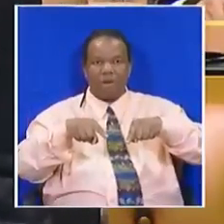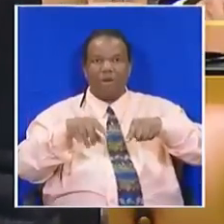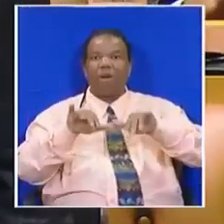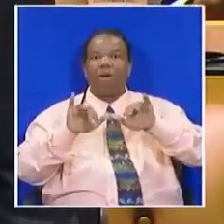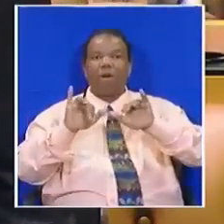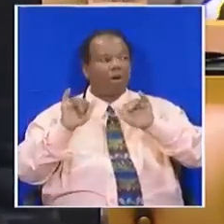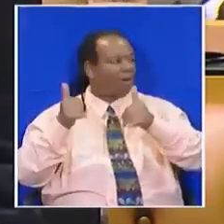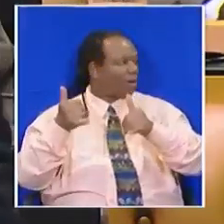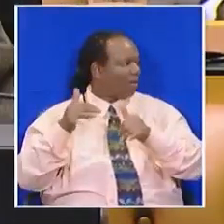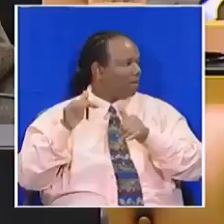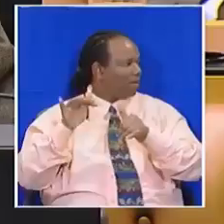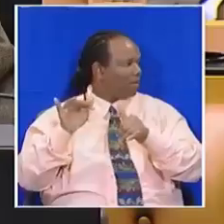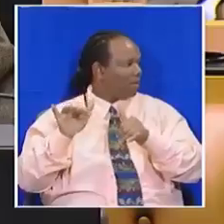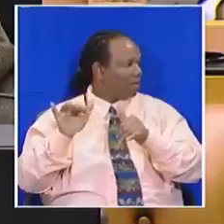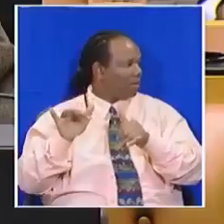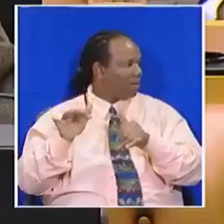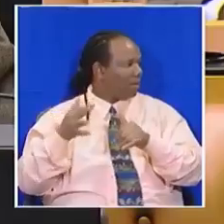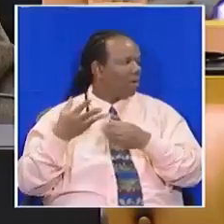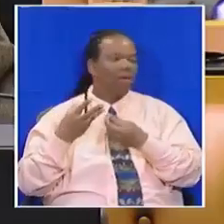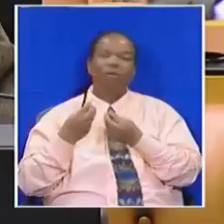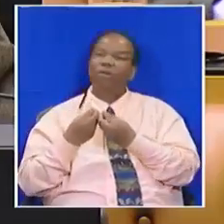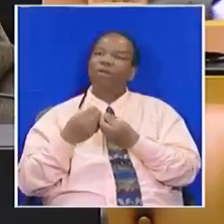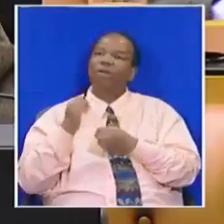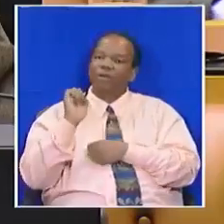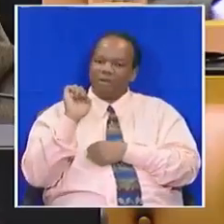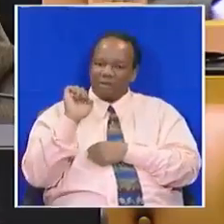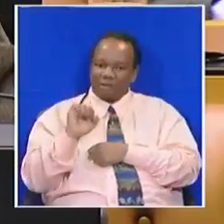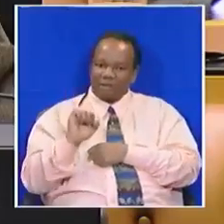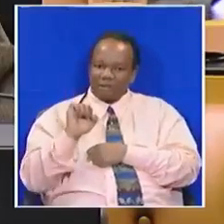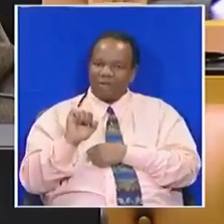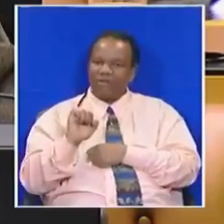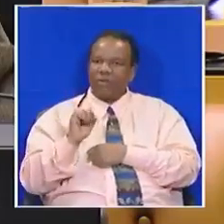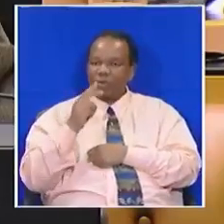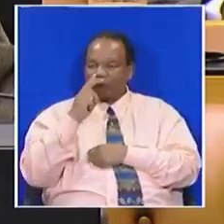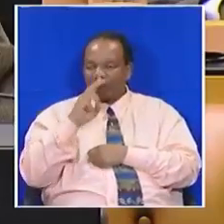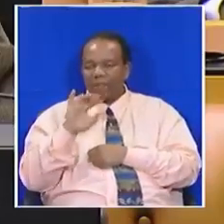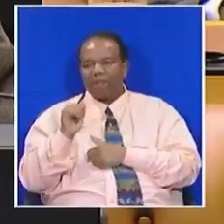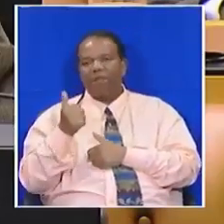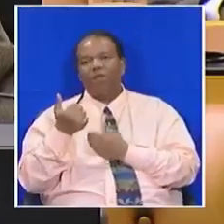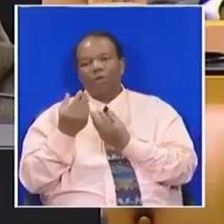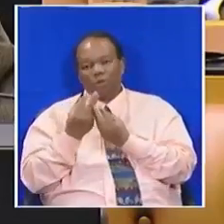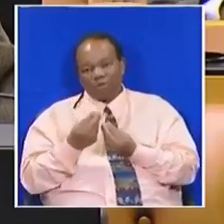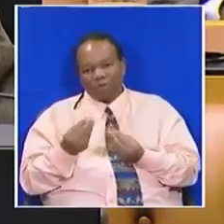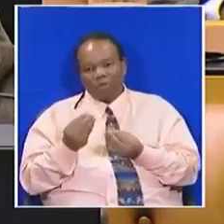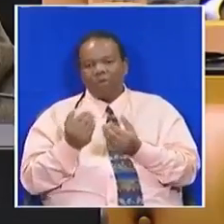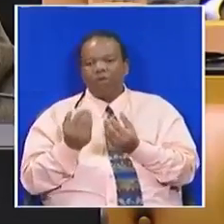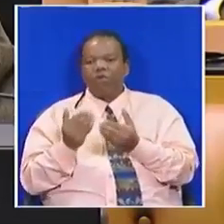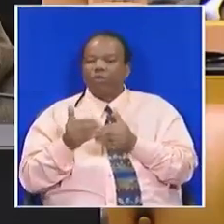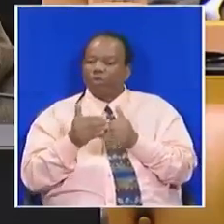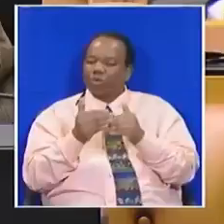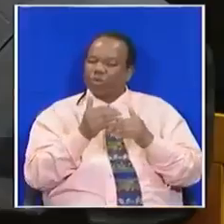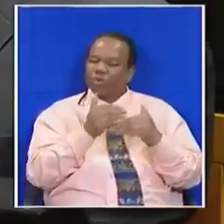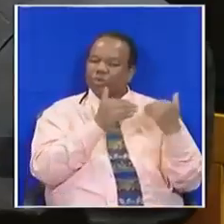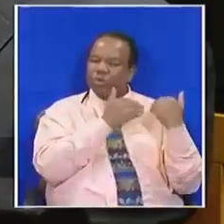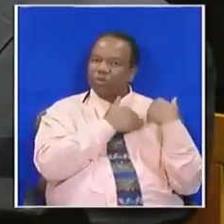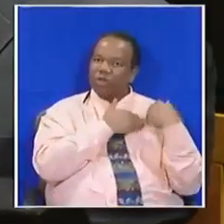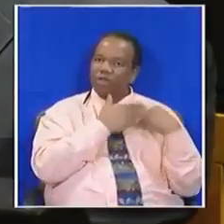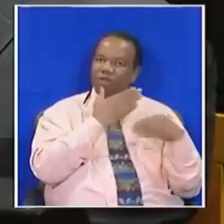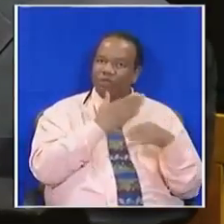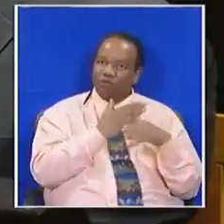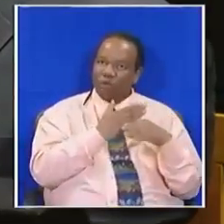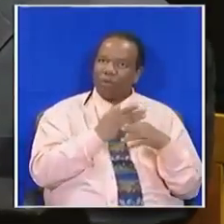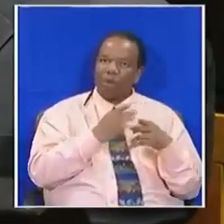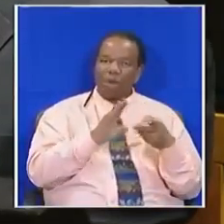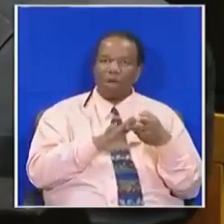we want to save as many jobs as possible, and we want to create many jobs so that our people can